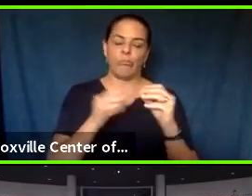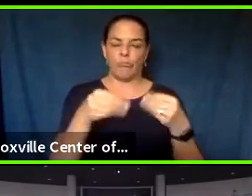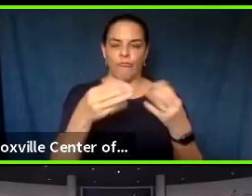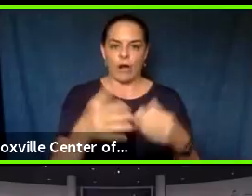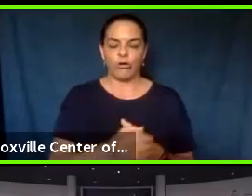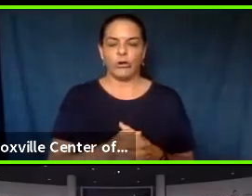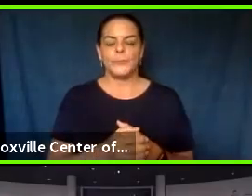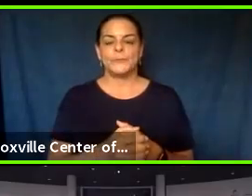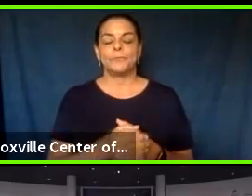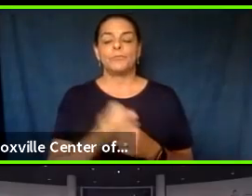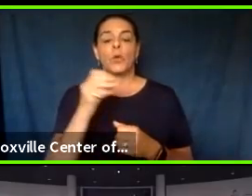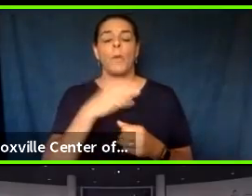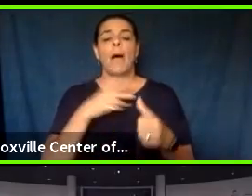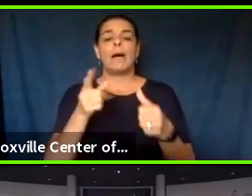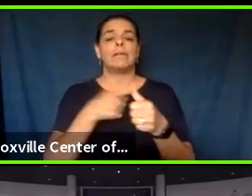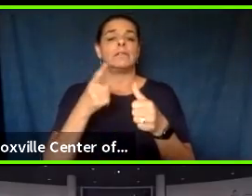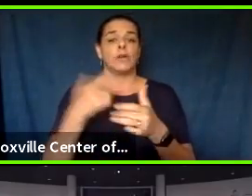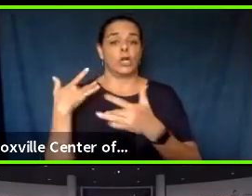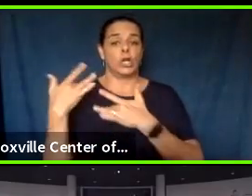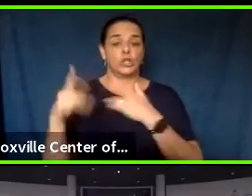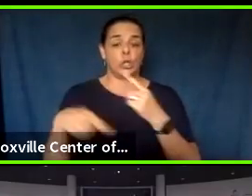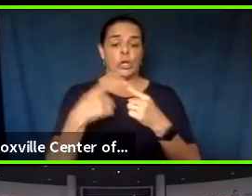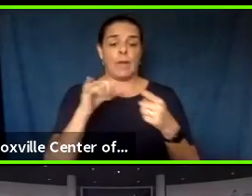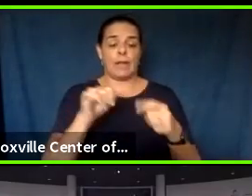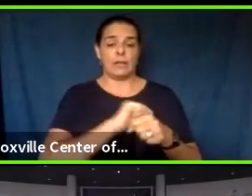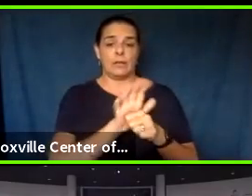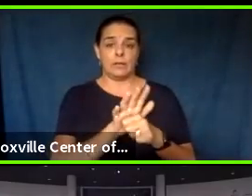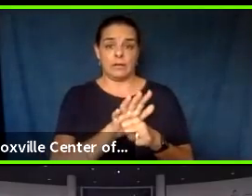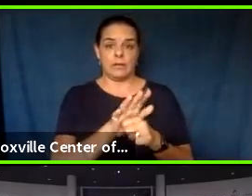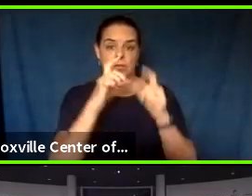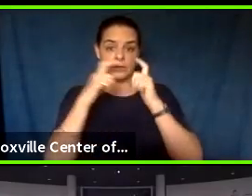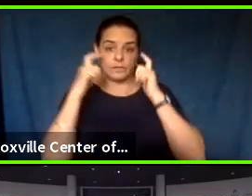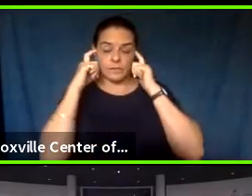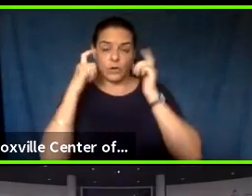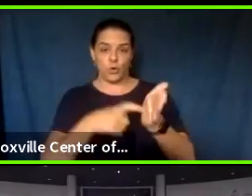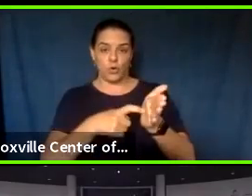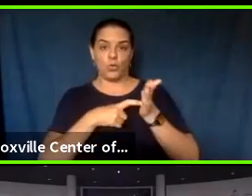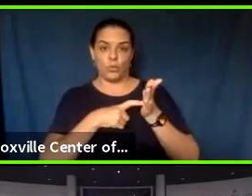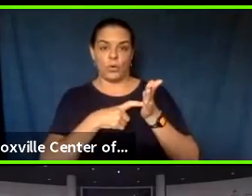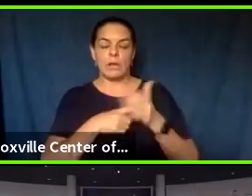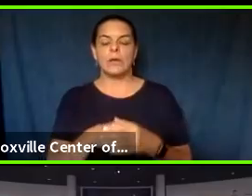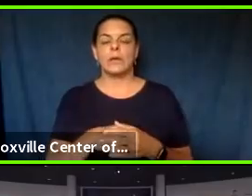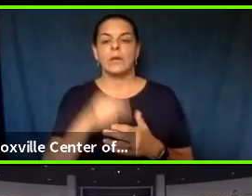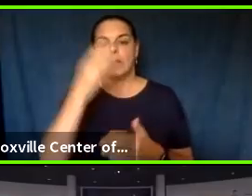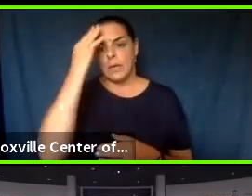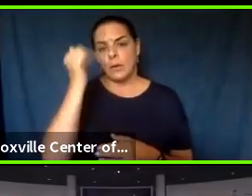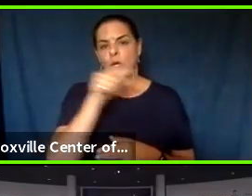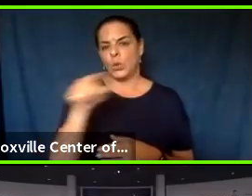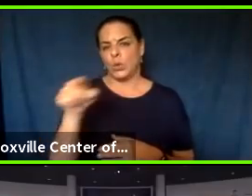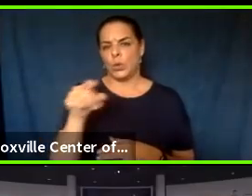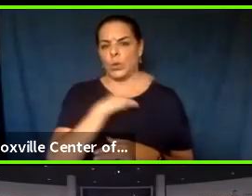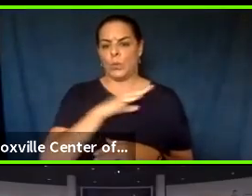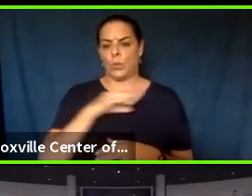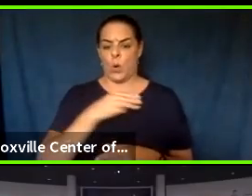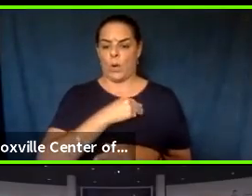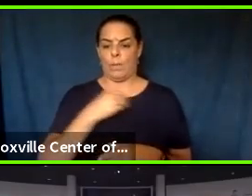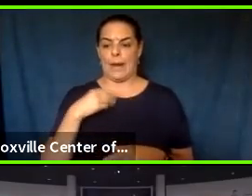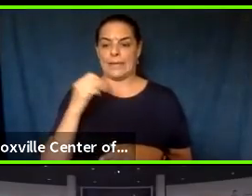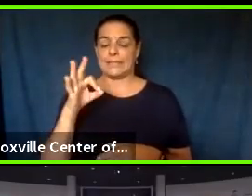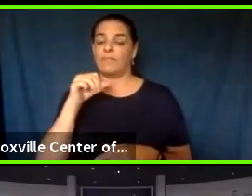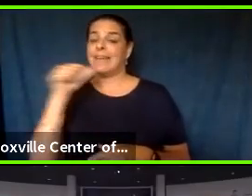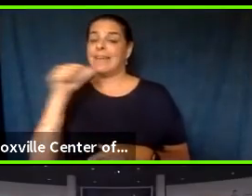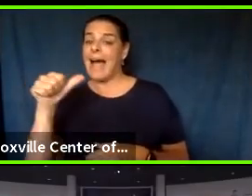And so here are my primary concerns about the COVID-19 face covering regulation. Because you're board members of an